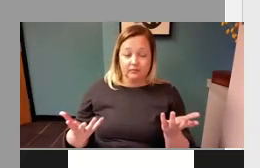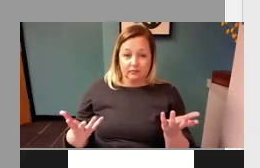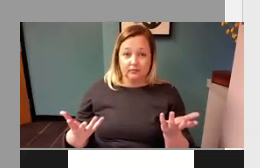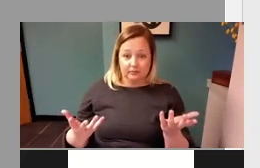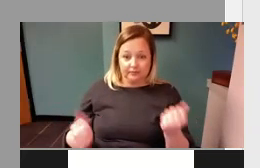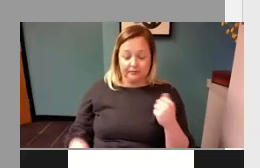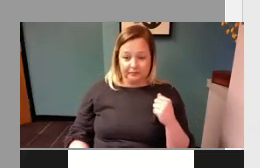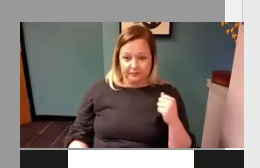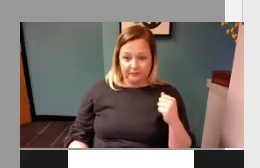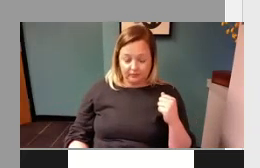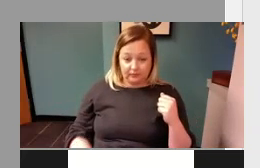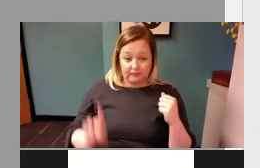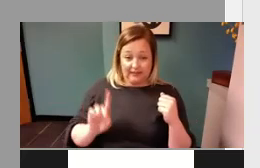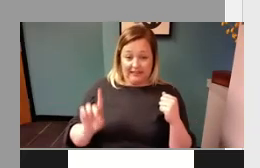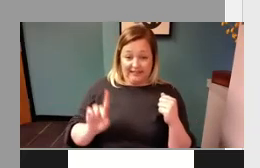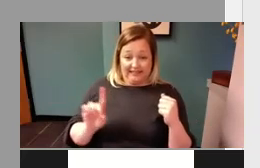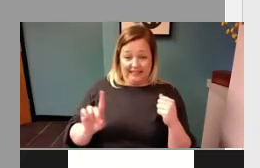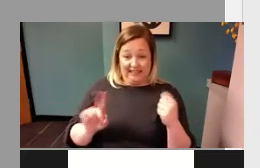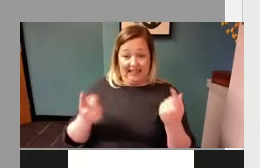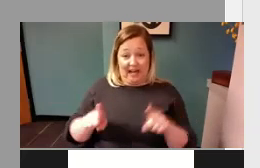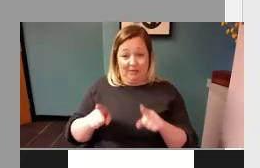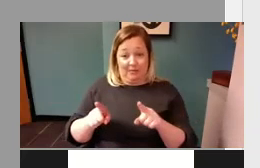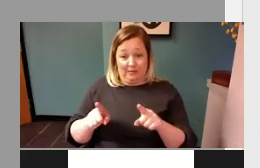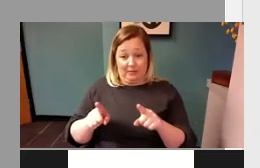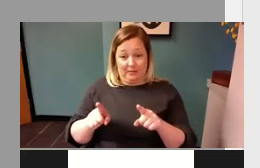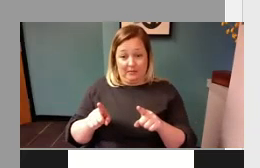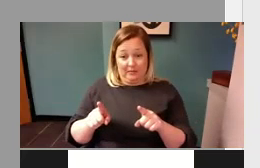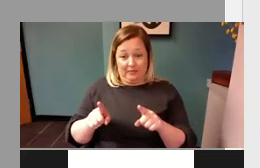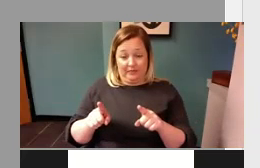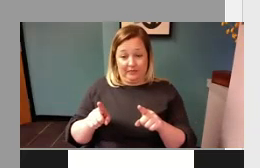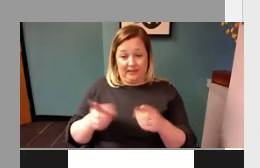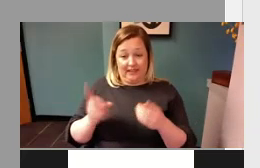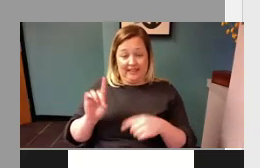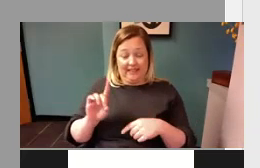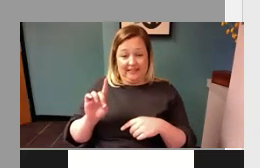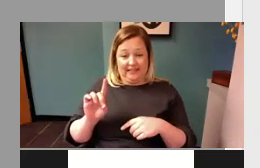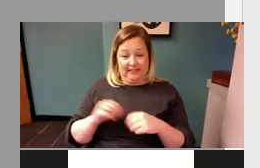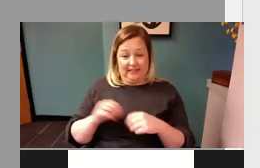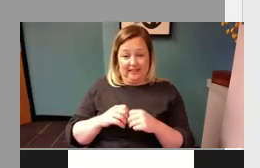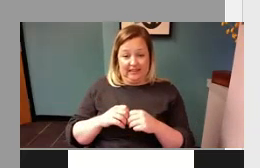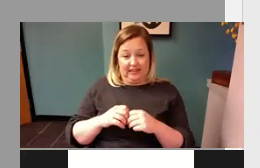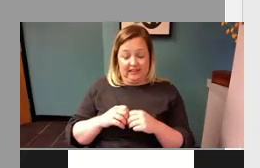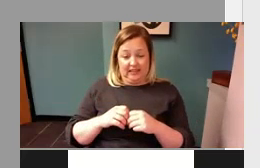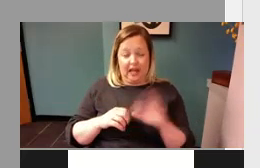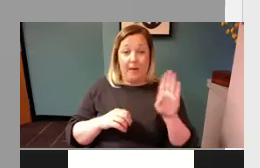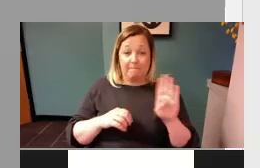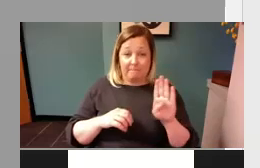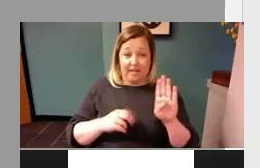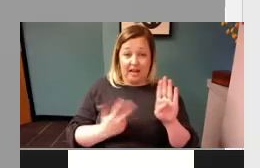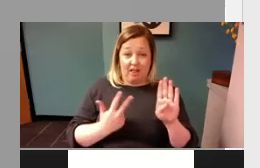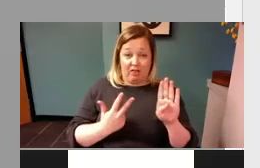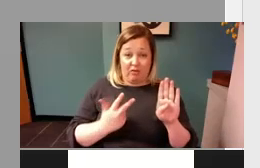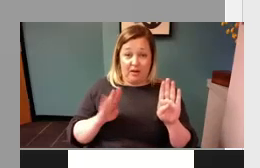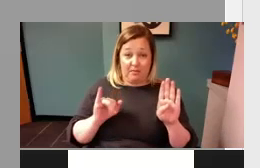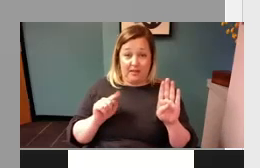of bits, so that is 101 or 100, to represent, basically uses 3 bits to represent both B and C in its